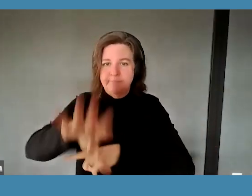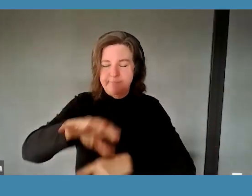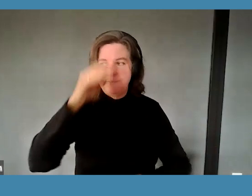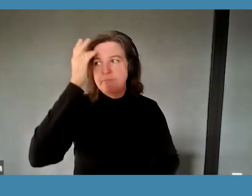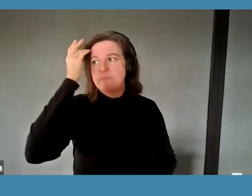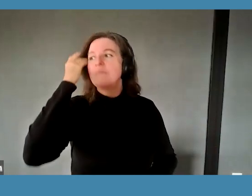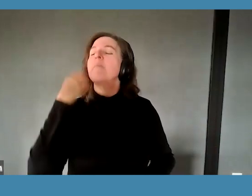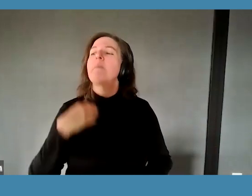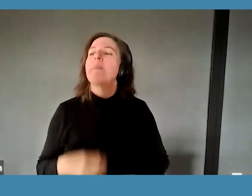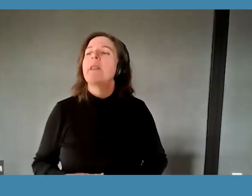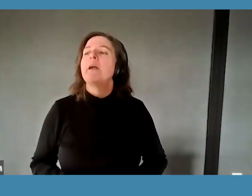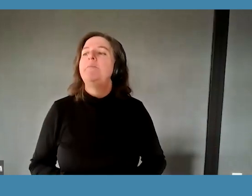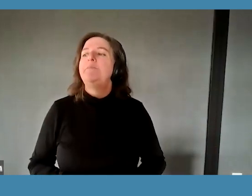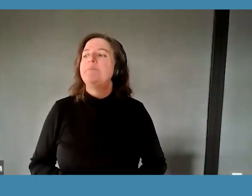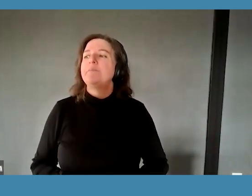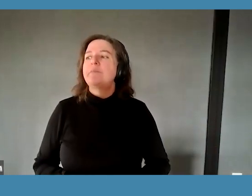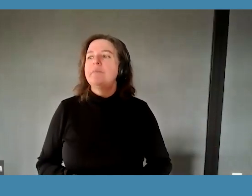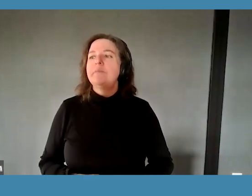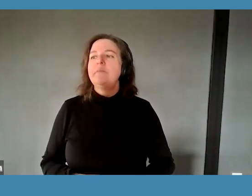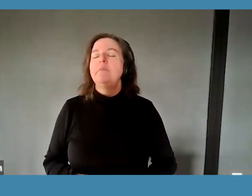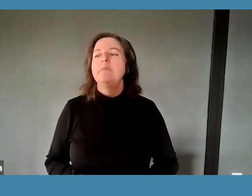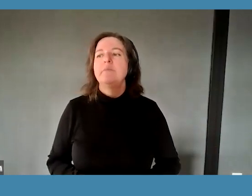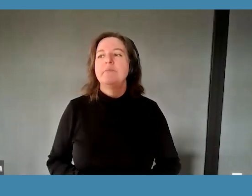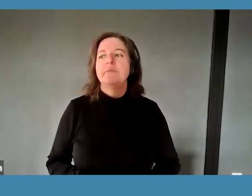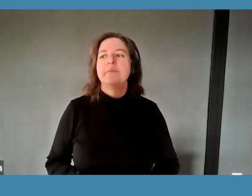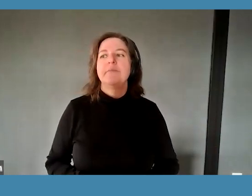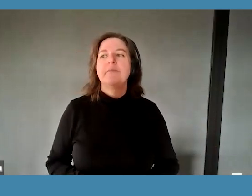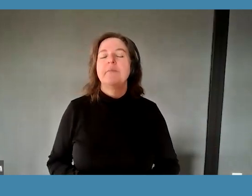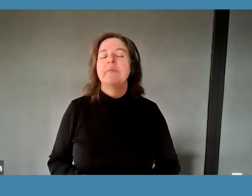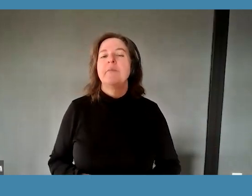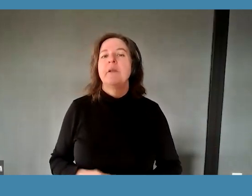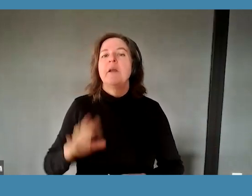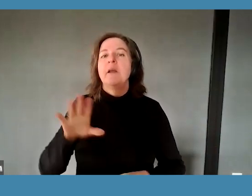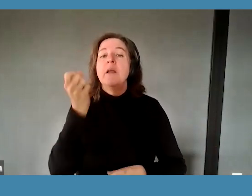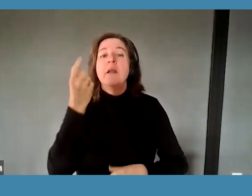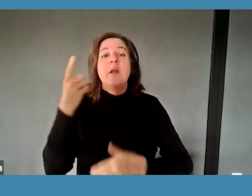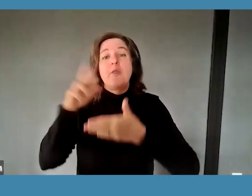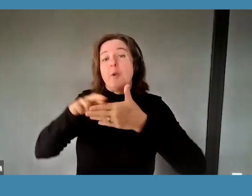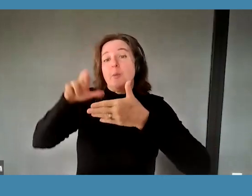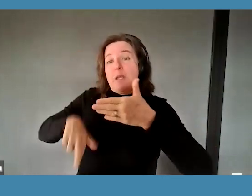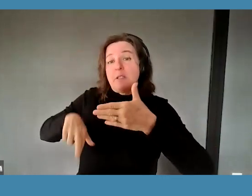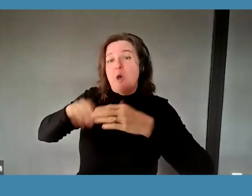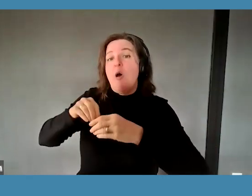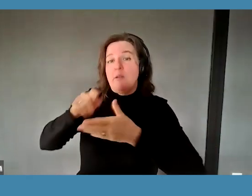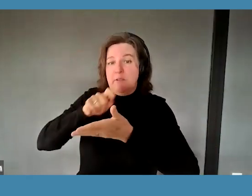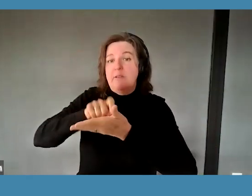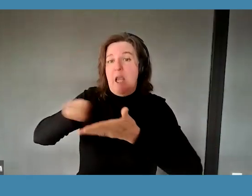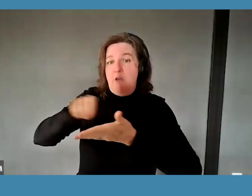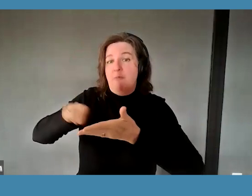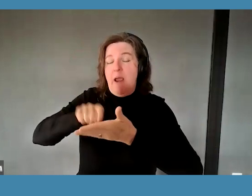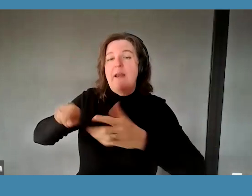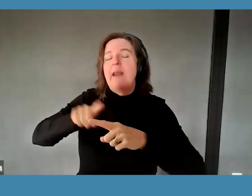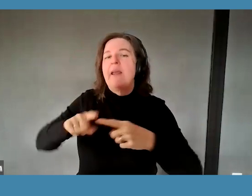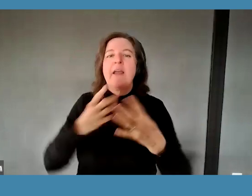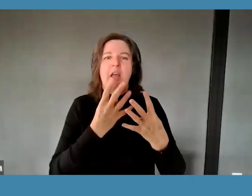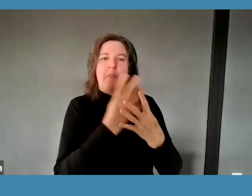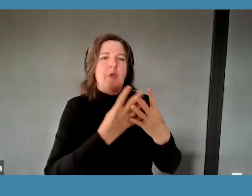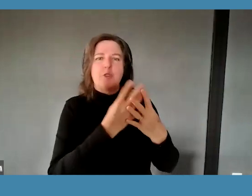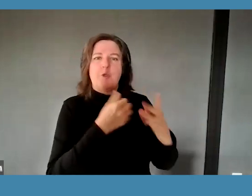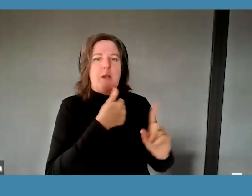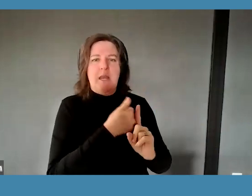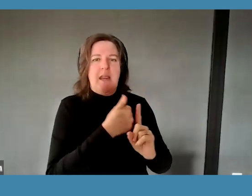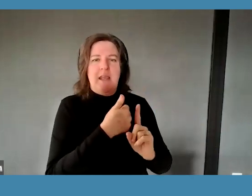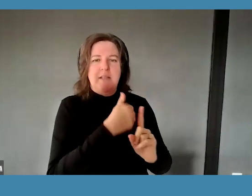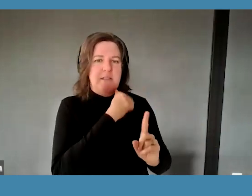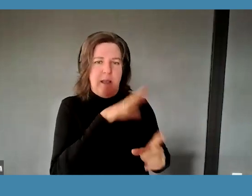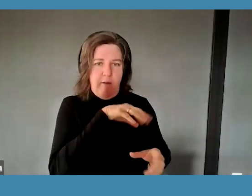And you receive the results in writing, but you don't necessarily receive the screening itself. So if you want